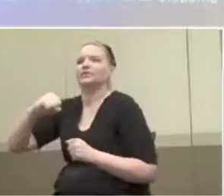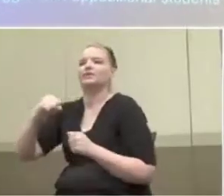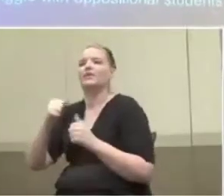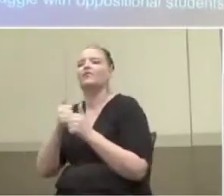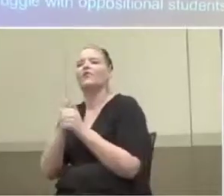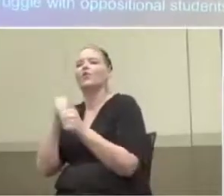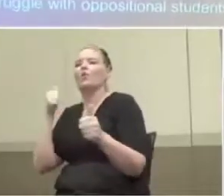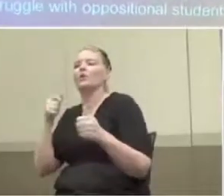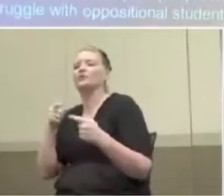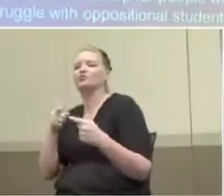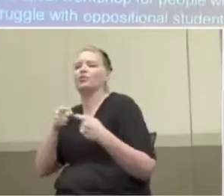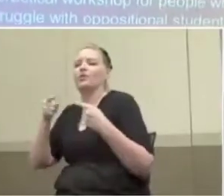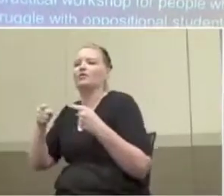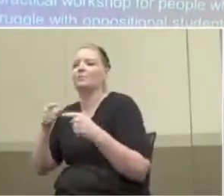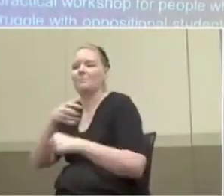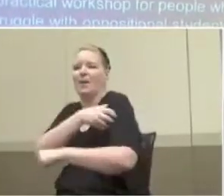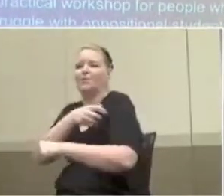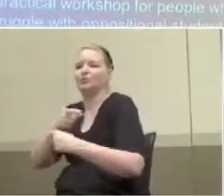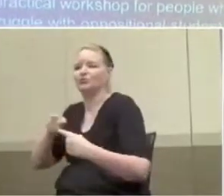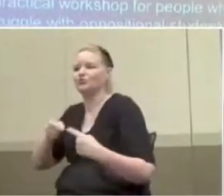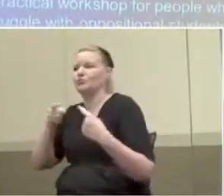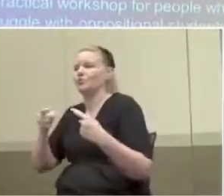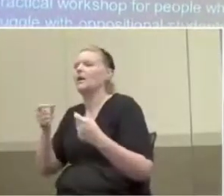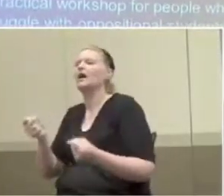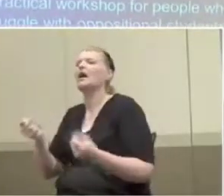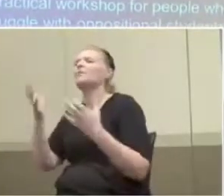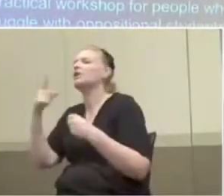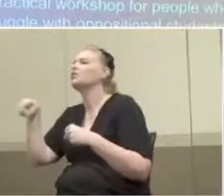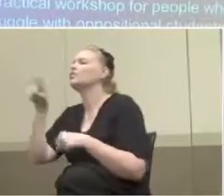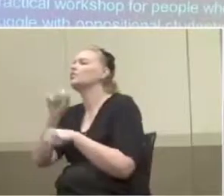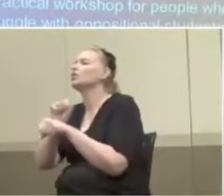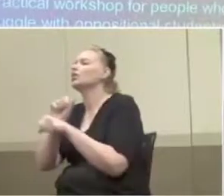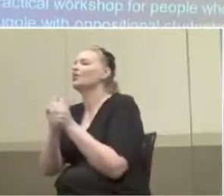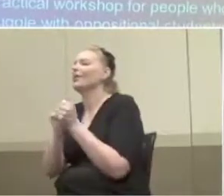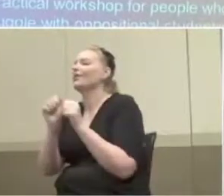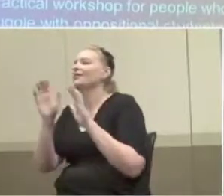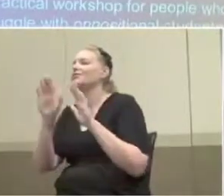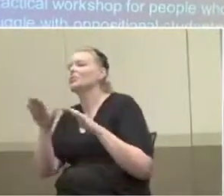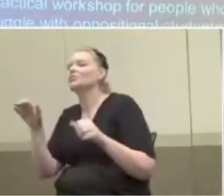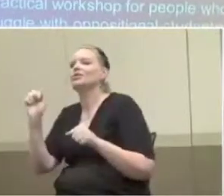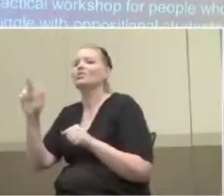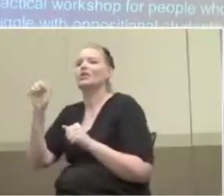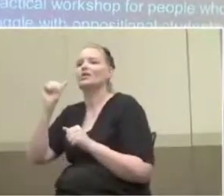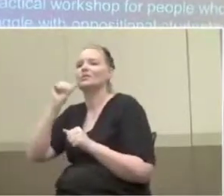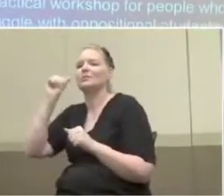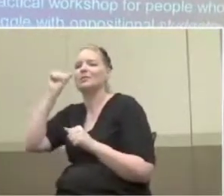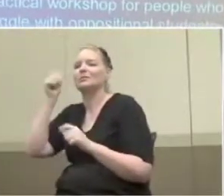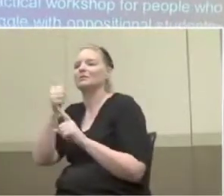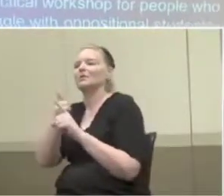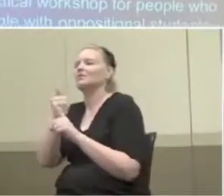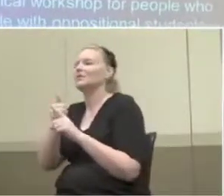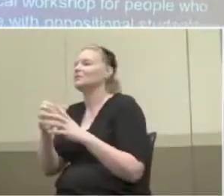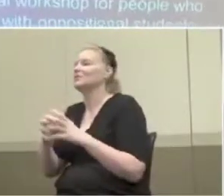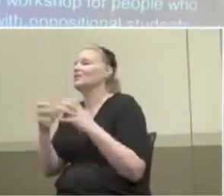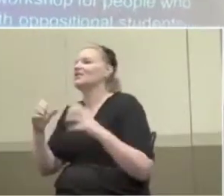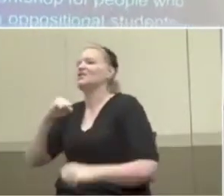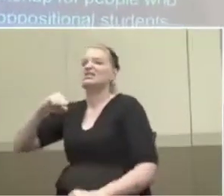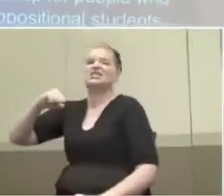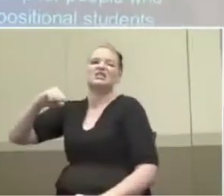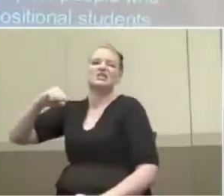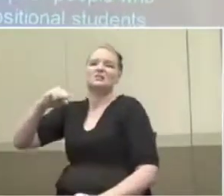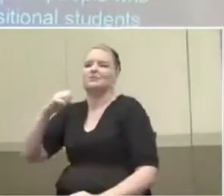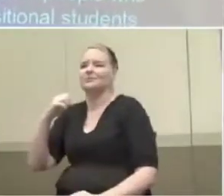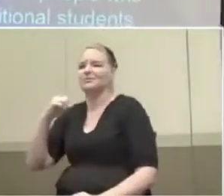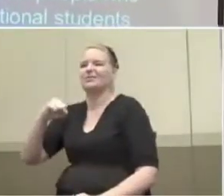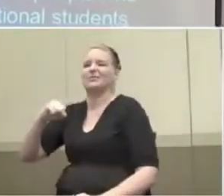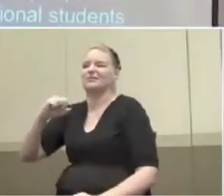struggles. And how many of you have had to work with either kids or adults who are incredibly resistant?